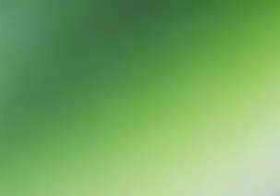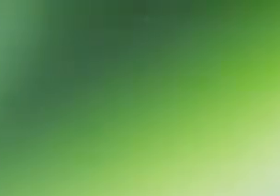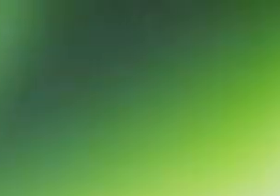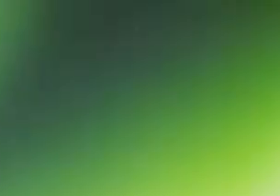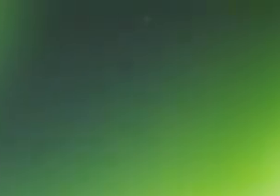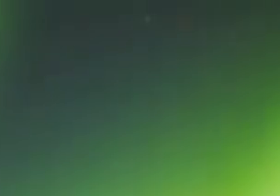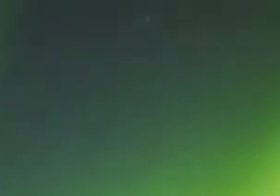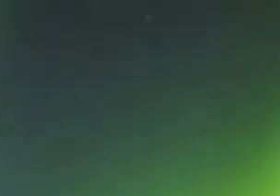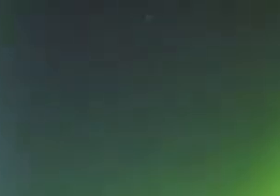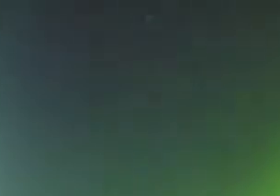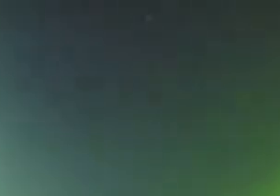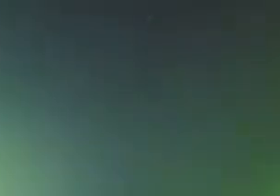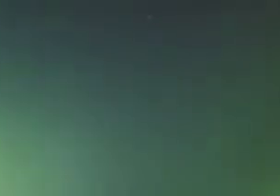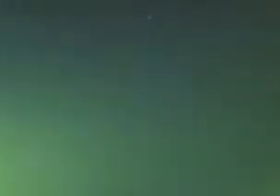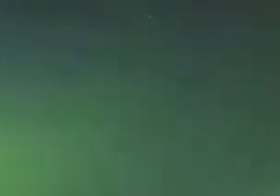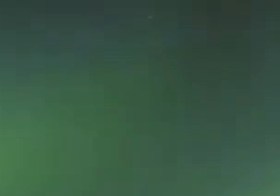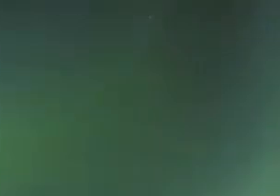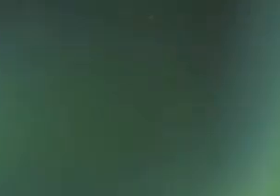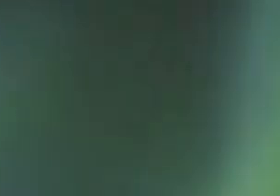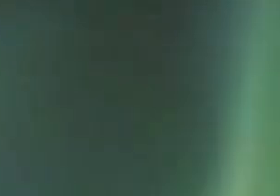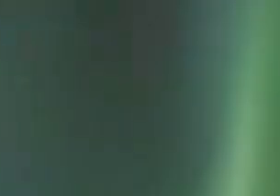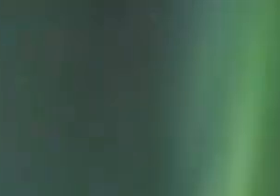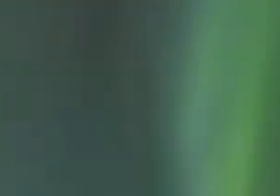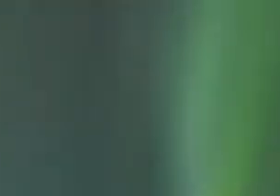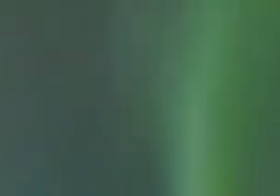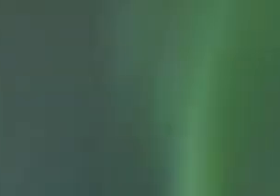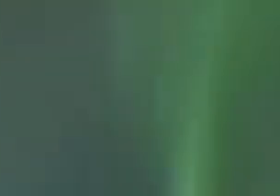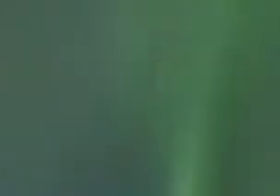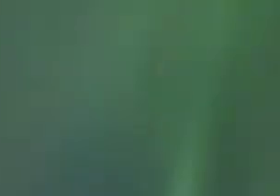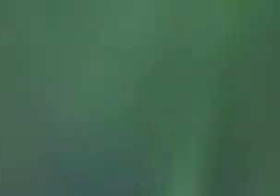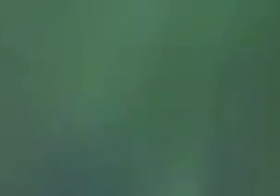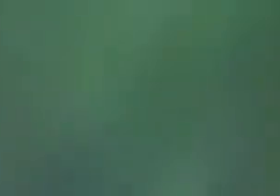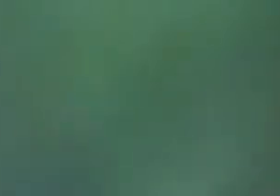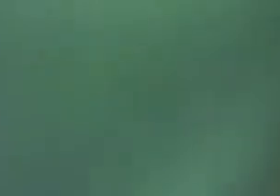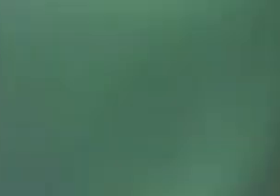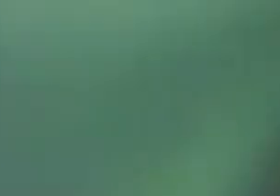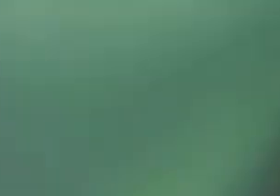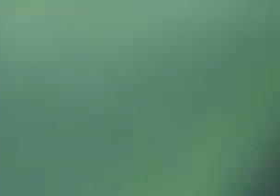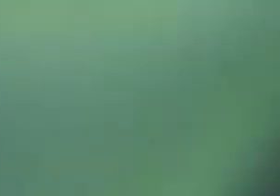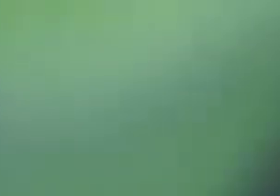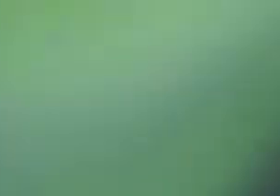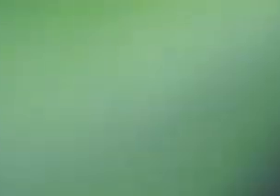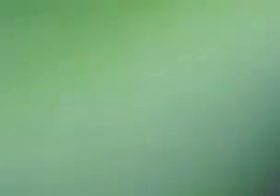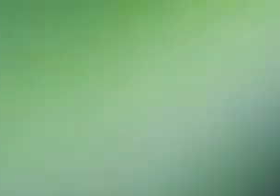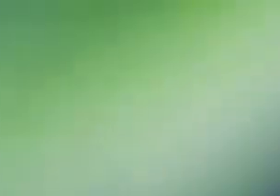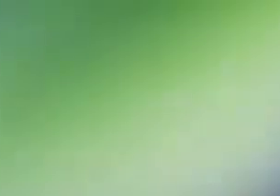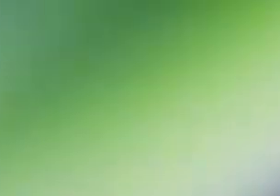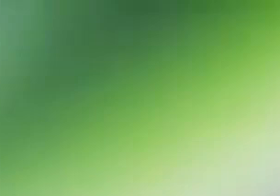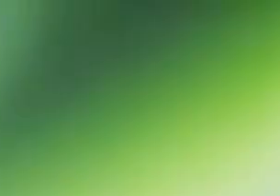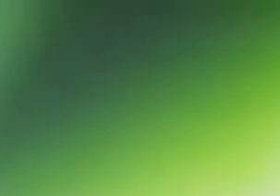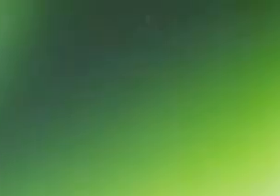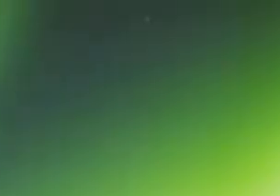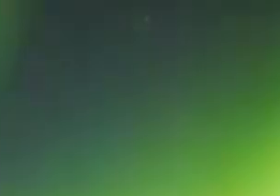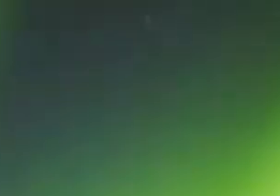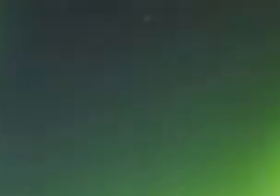of the ways that the schools are working to ensure that families have that option of completing the application? I see is one of the questions